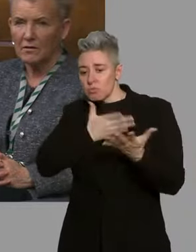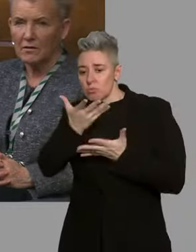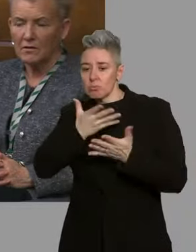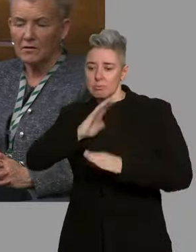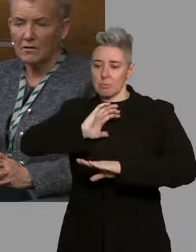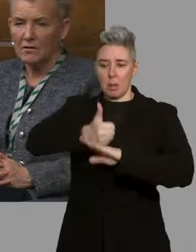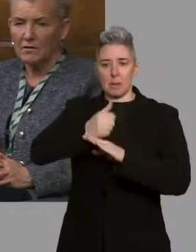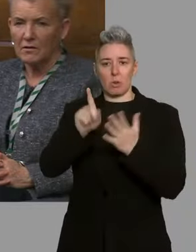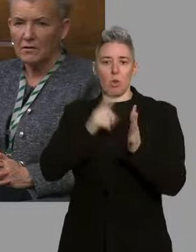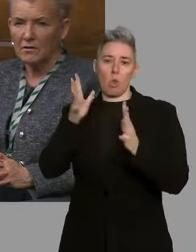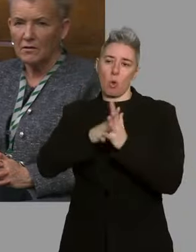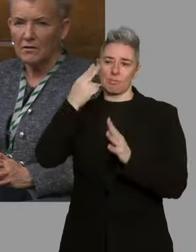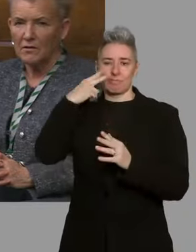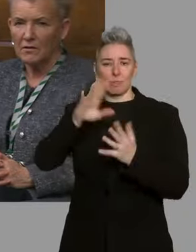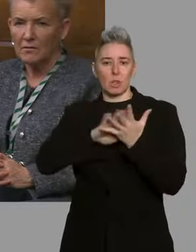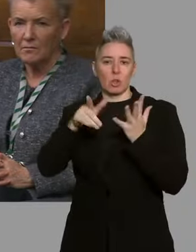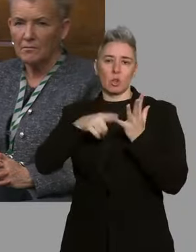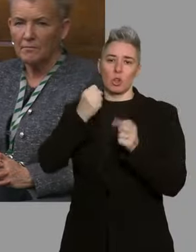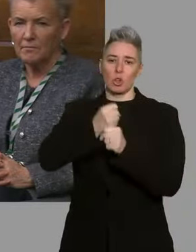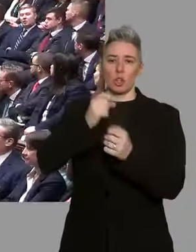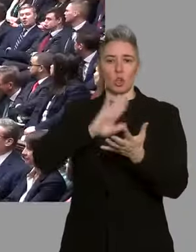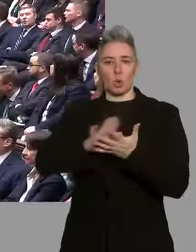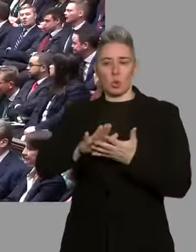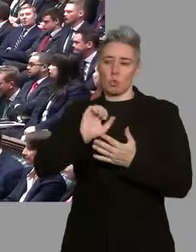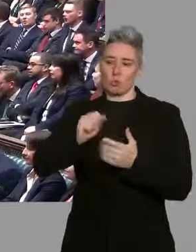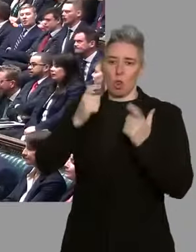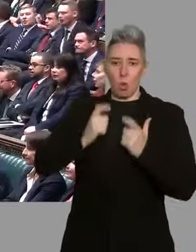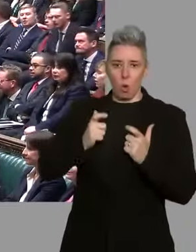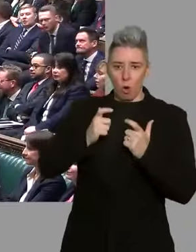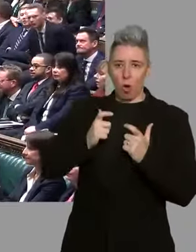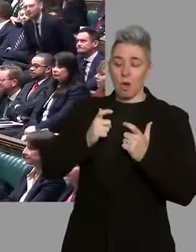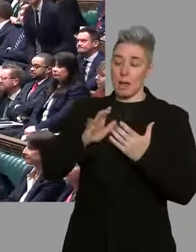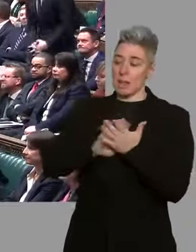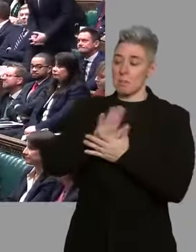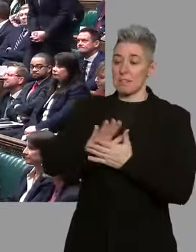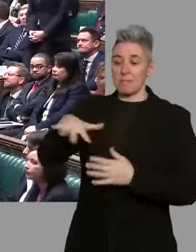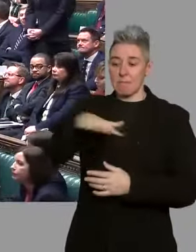of families at the most difficult time imaginable?